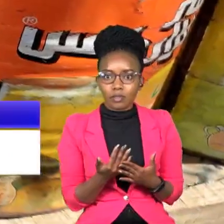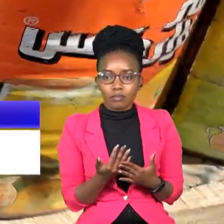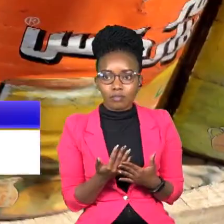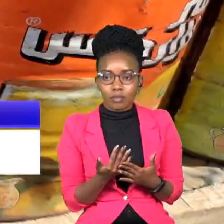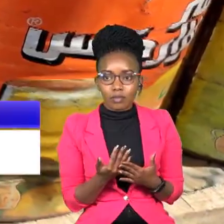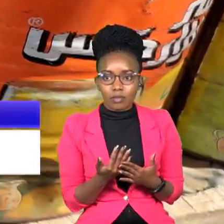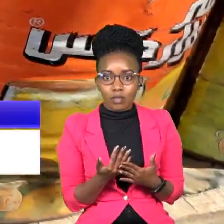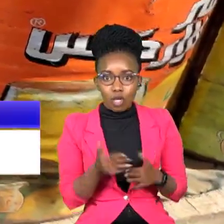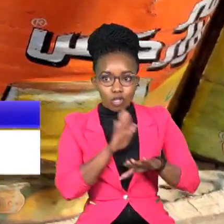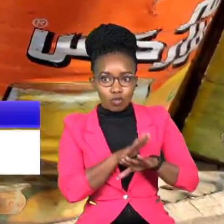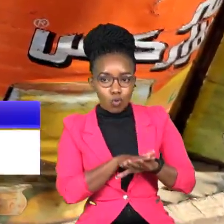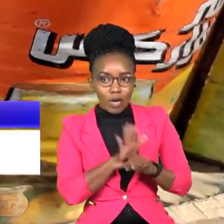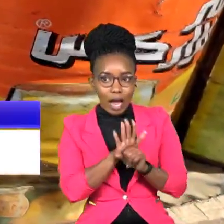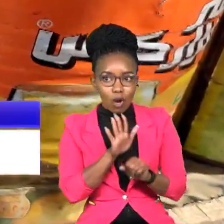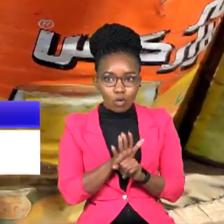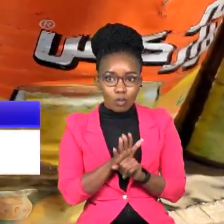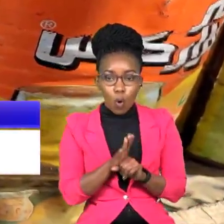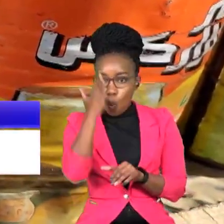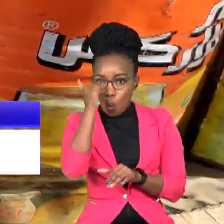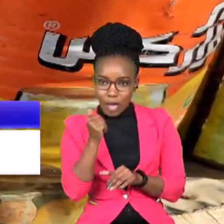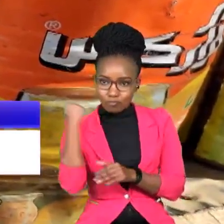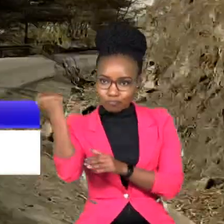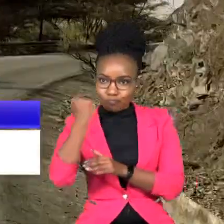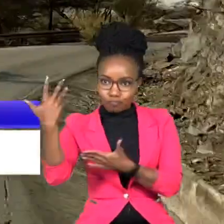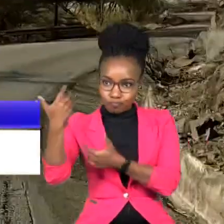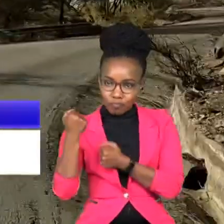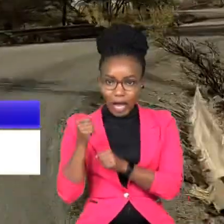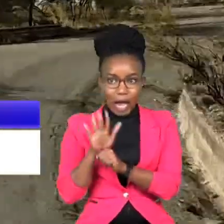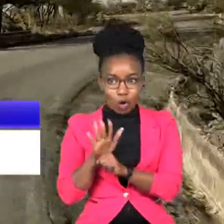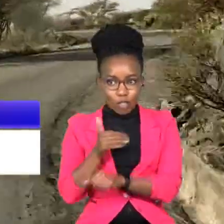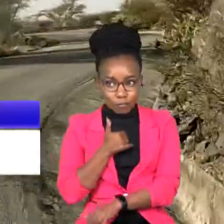foot. Bountiful harvests.